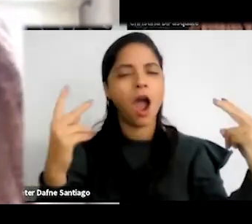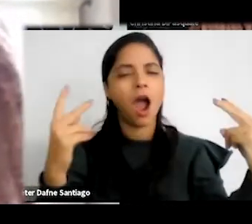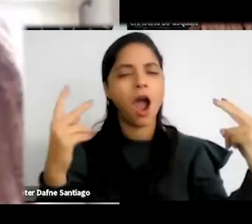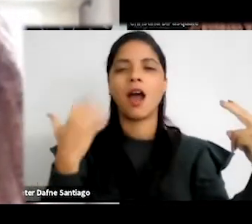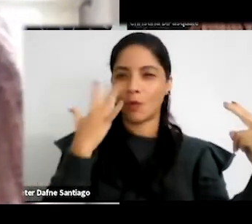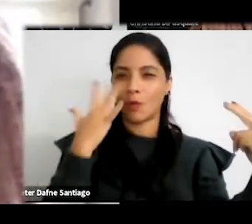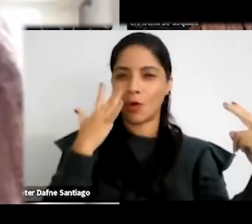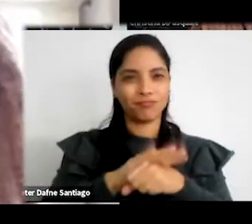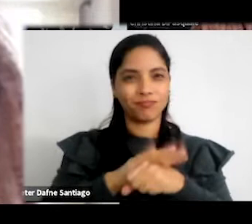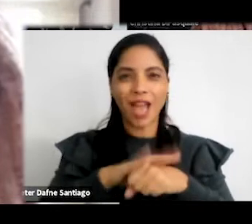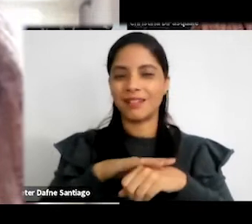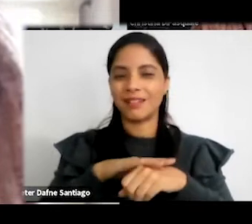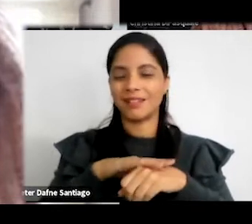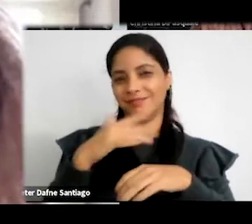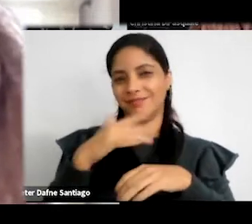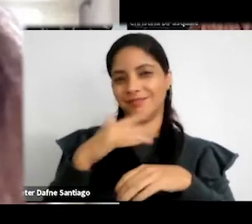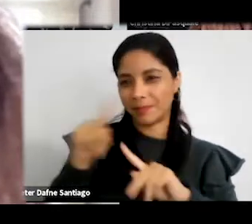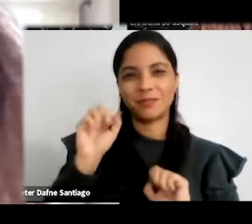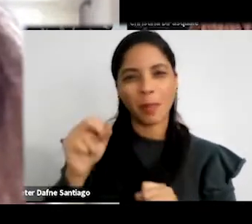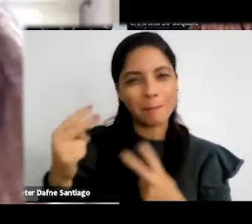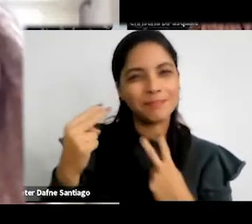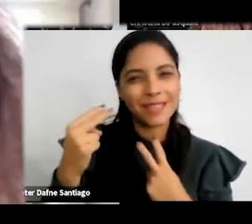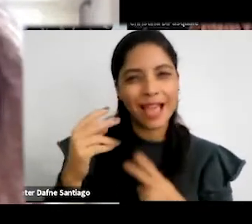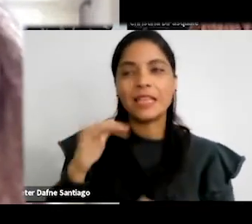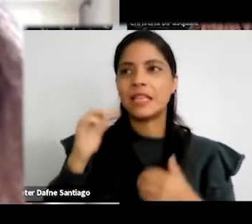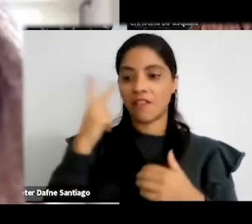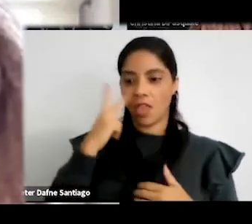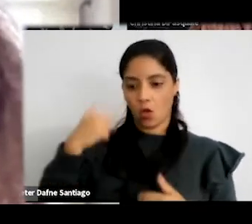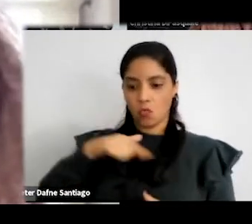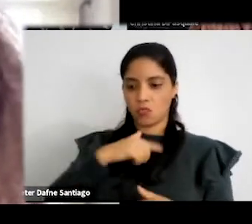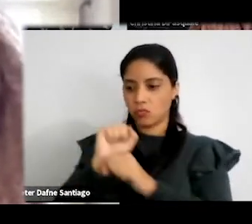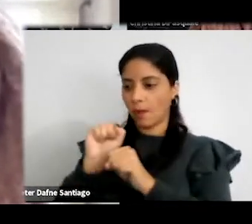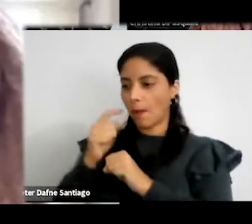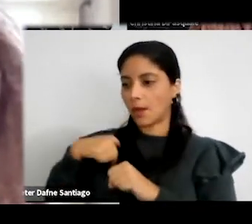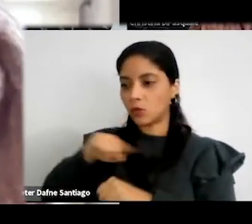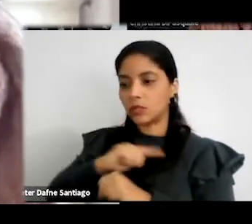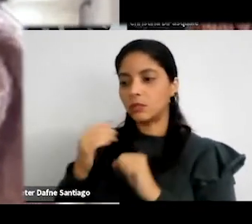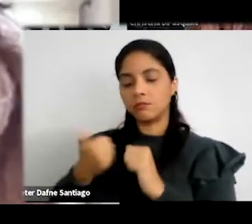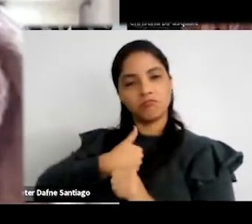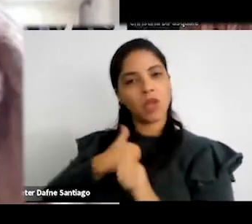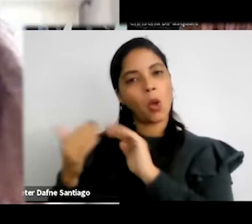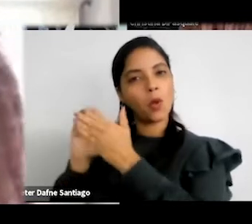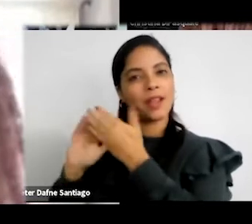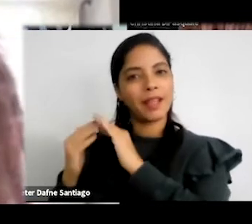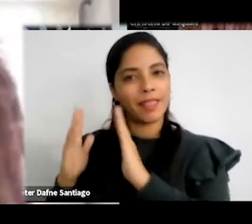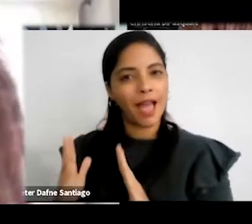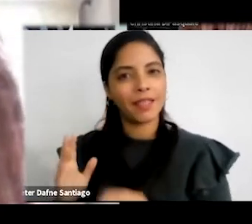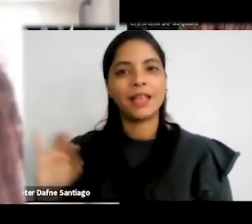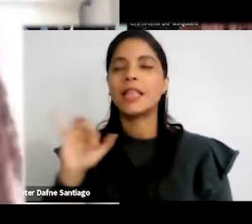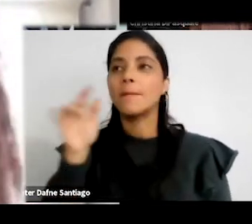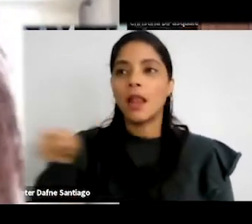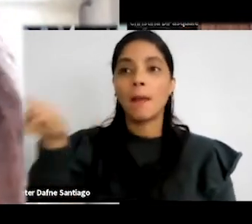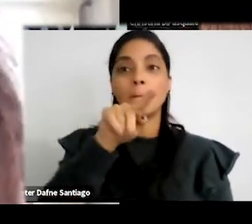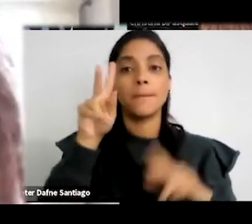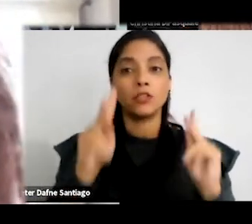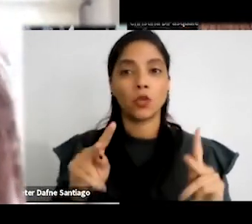our communities now. Is there anything else in the Rockefeller? Oh, and the ratings. This was one other thing. I mean, the whole time I was also kind